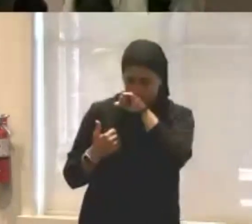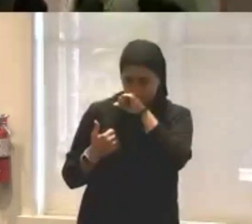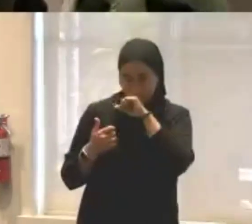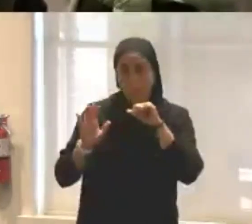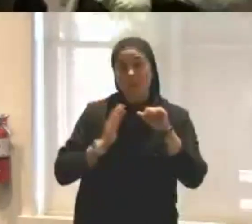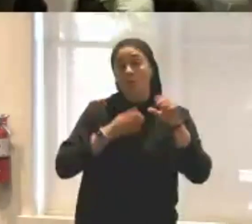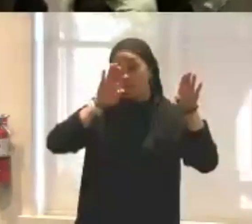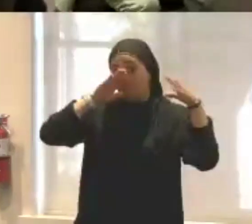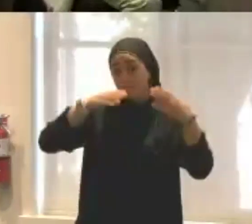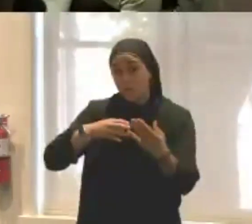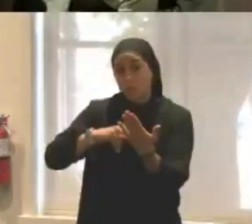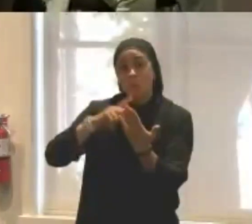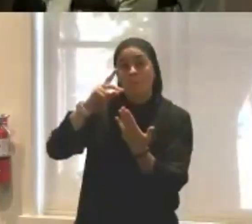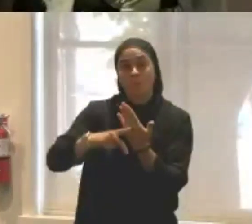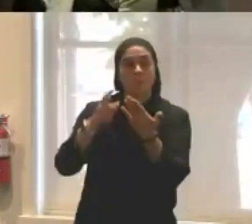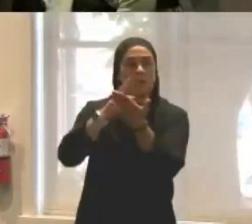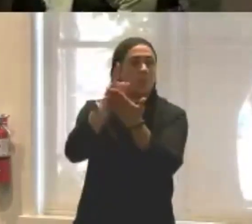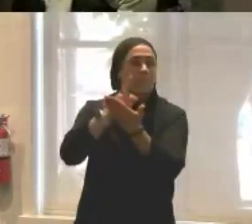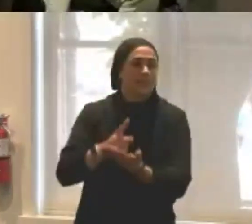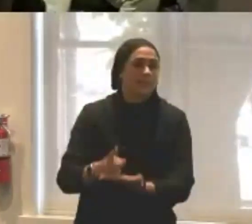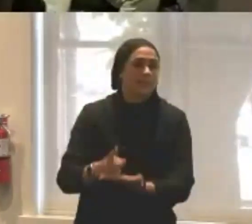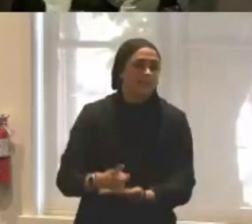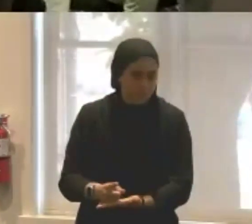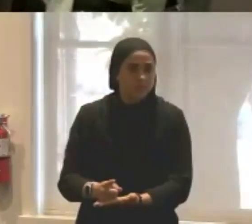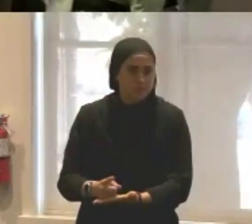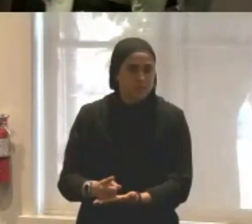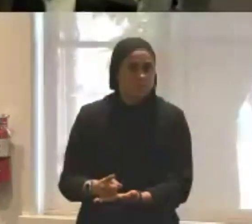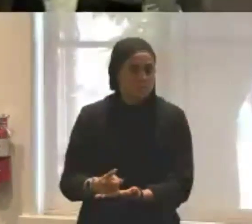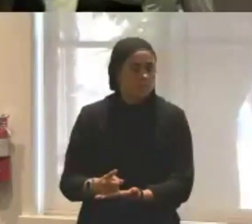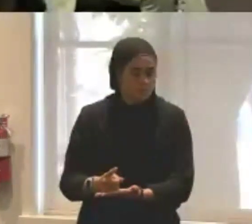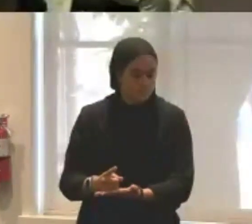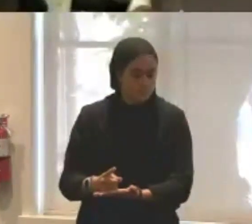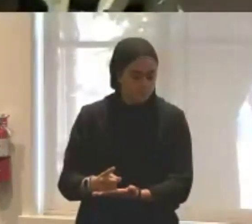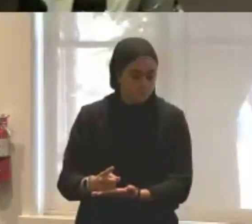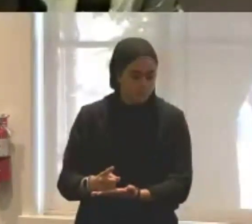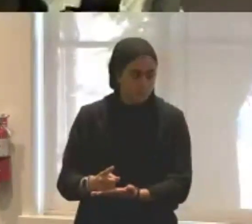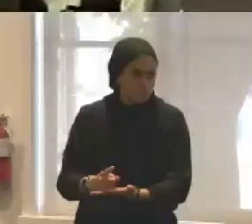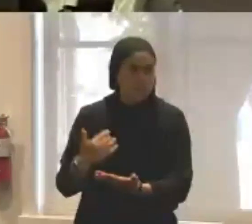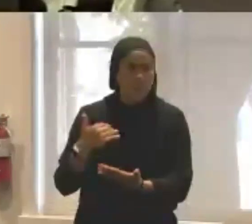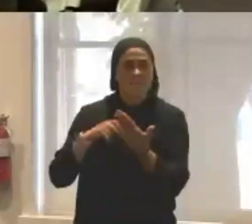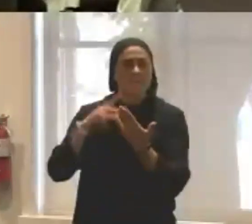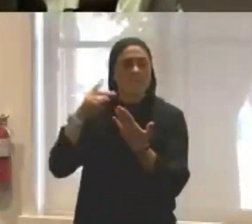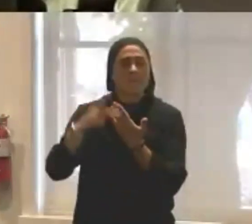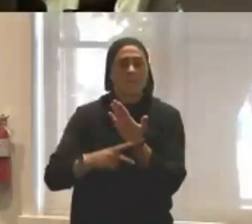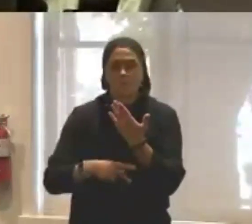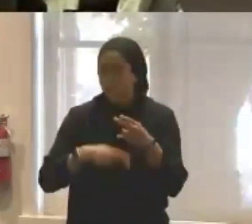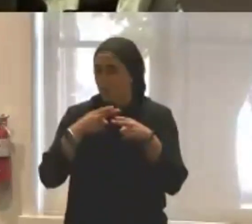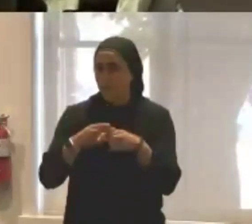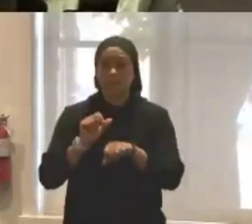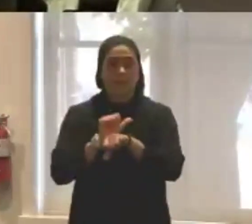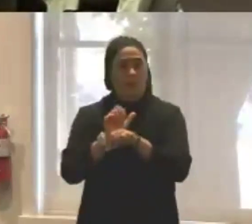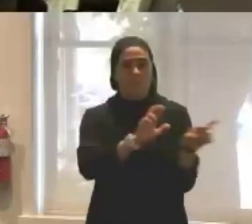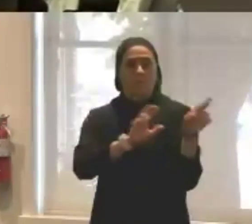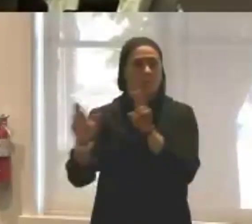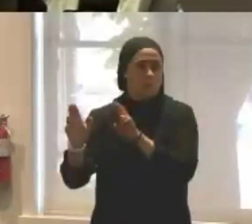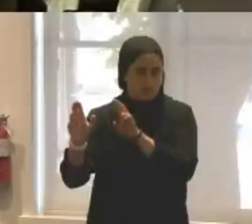primarily is focused out of the programming that we do on a weekly basis. We do a series, we have programs called Employment Readiness, which